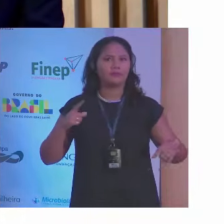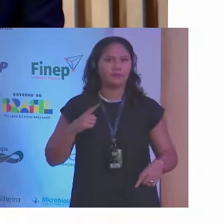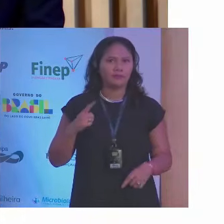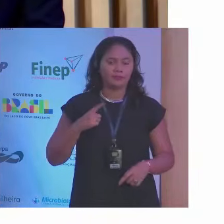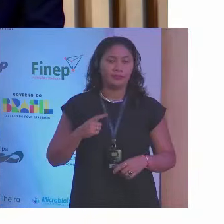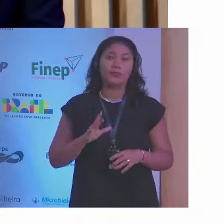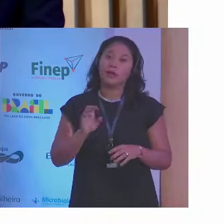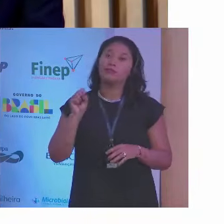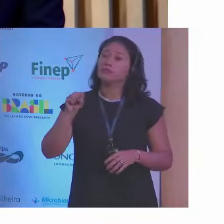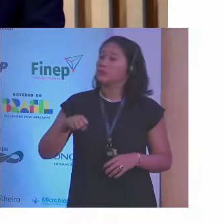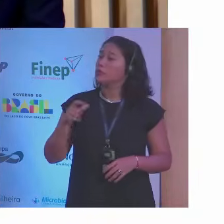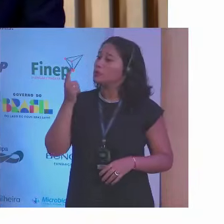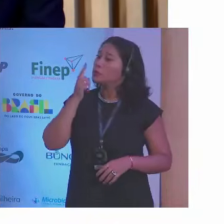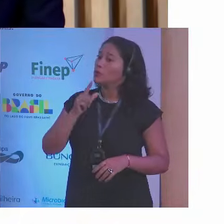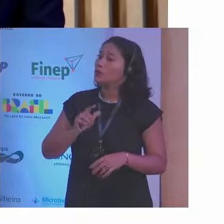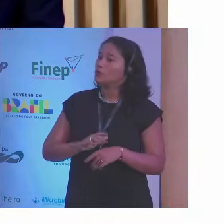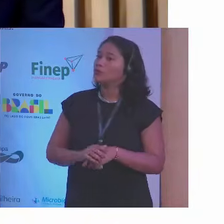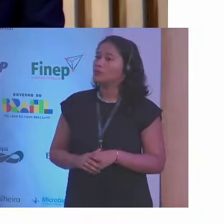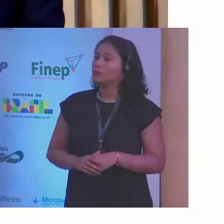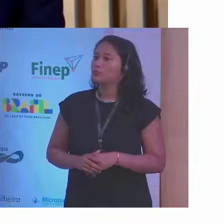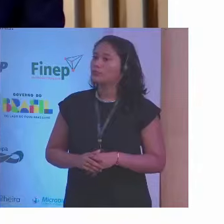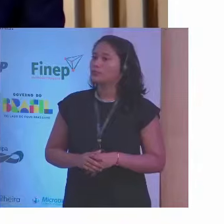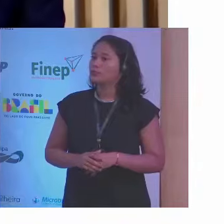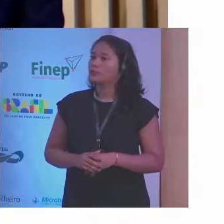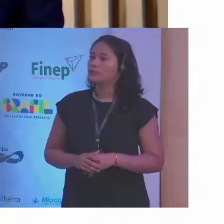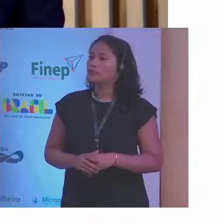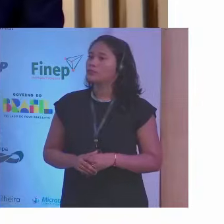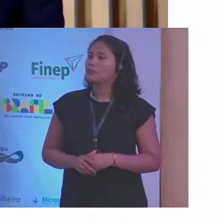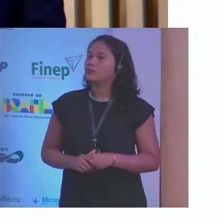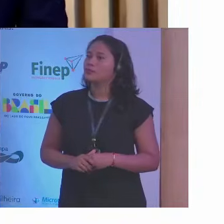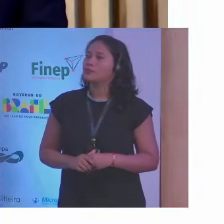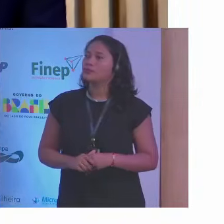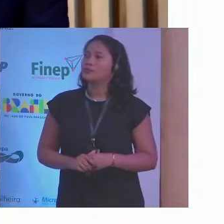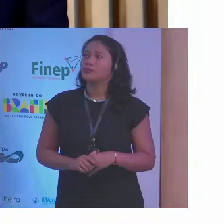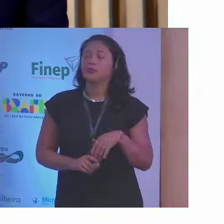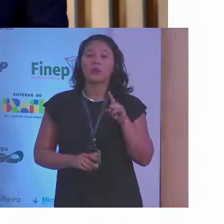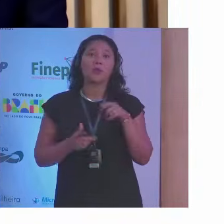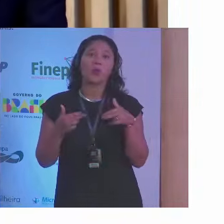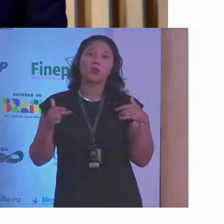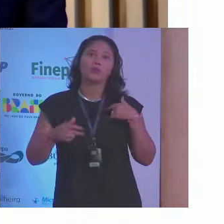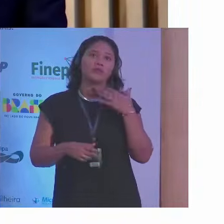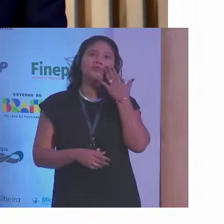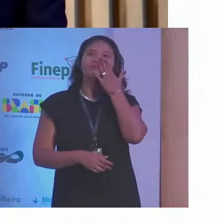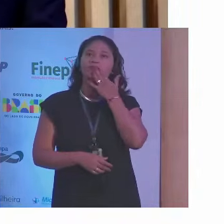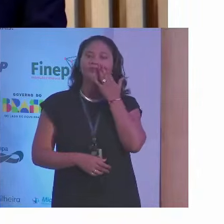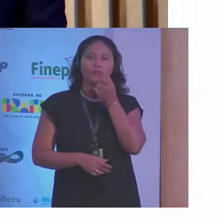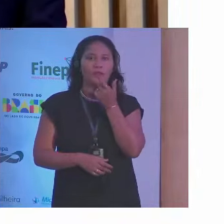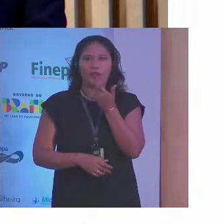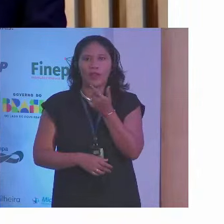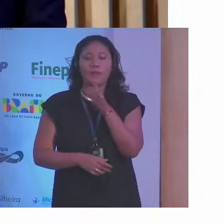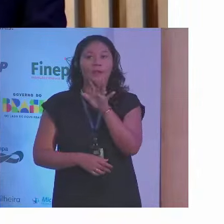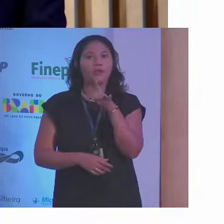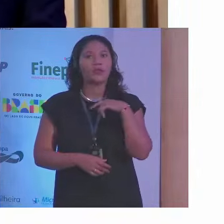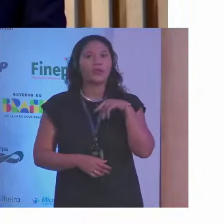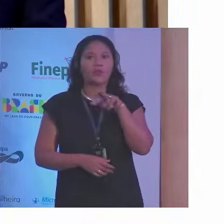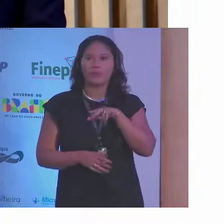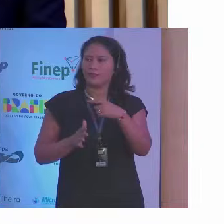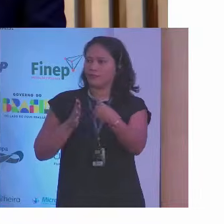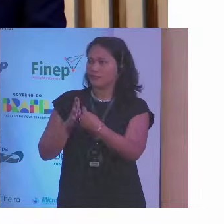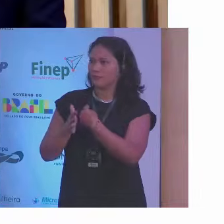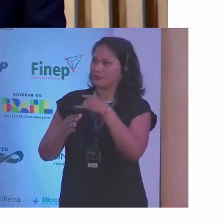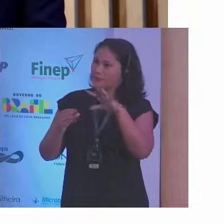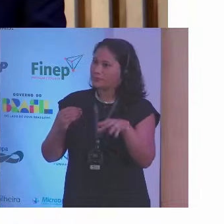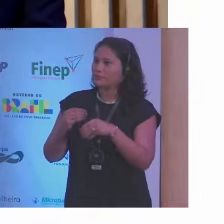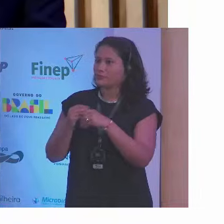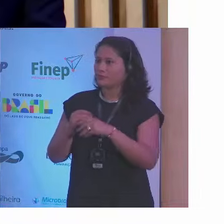this, and believe me, this is something I have not developed in my talk, but I'm using your question to do that. I have presented